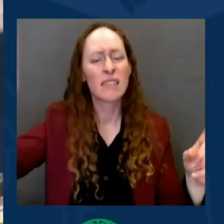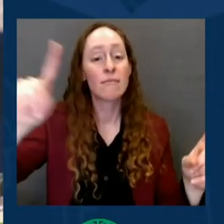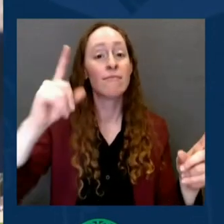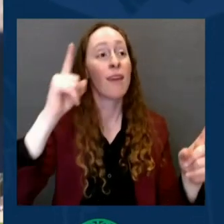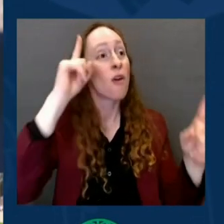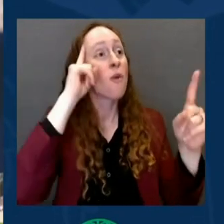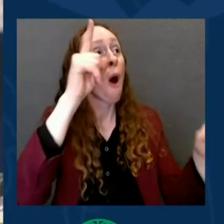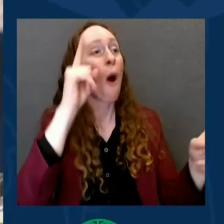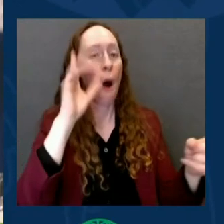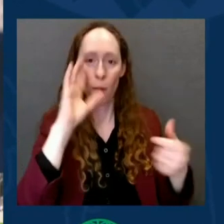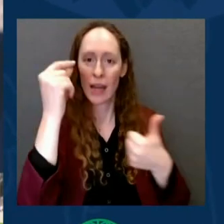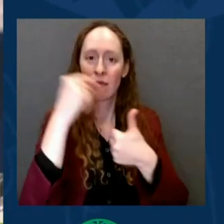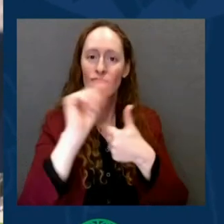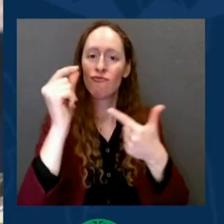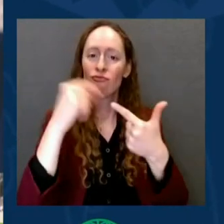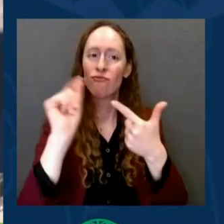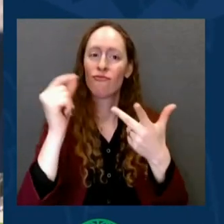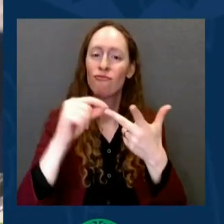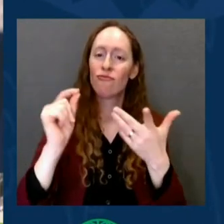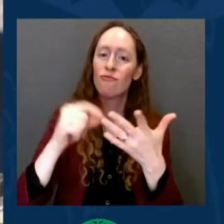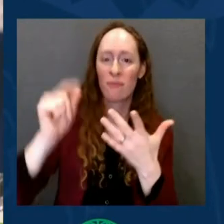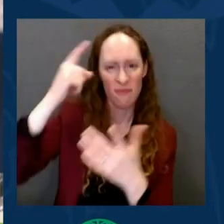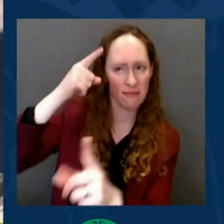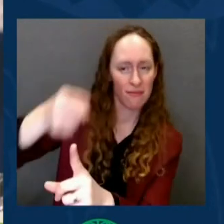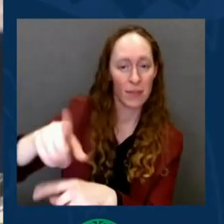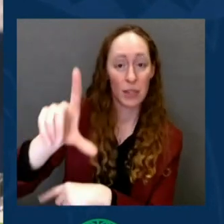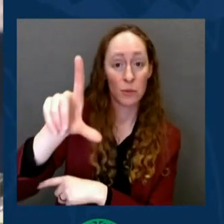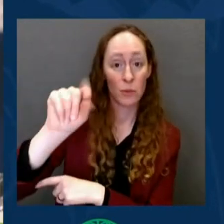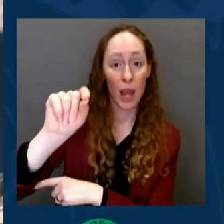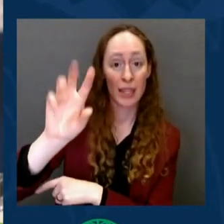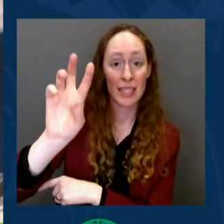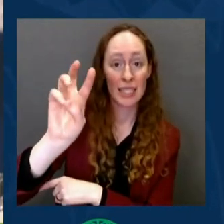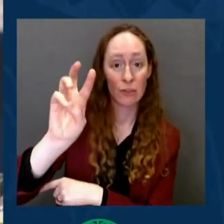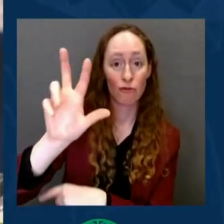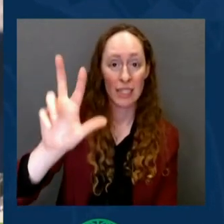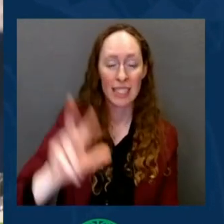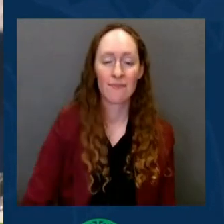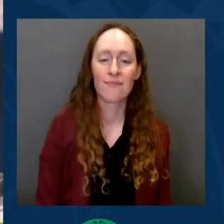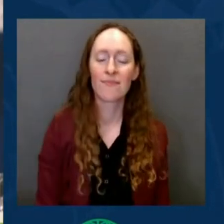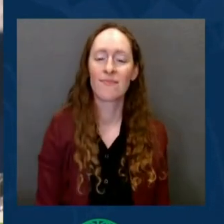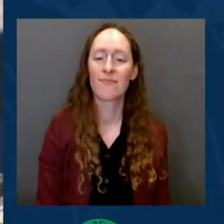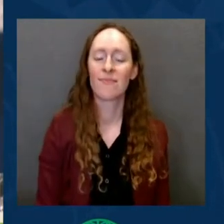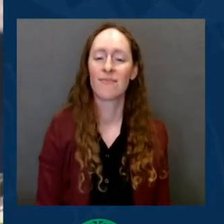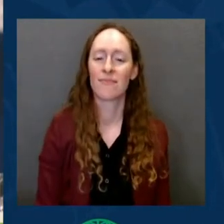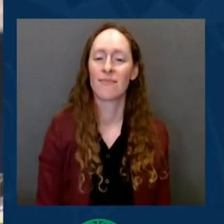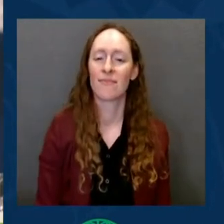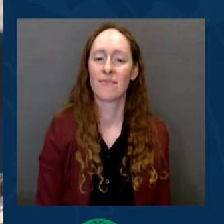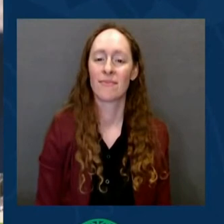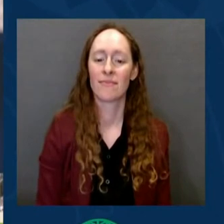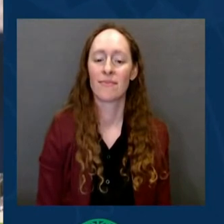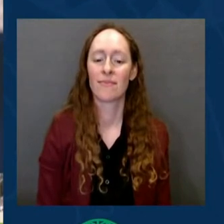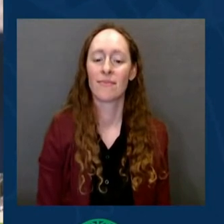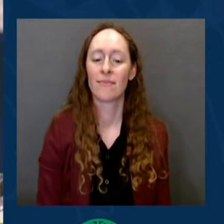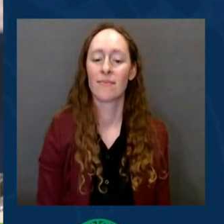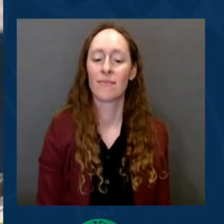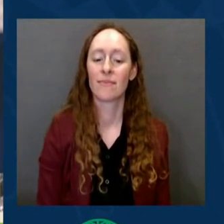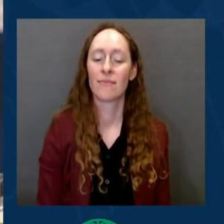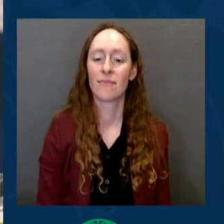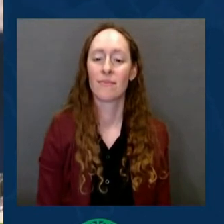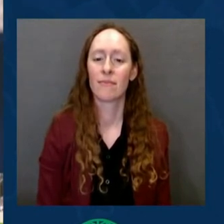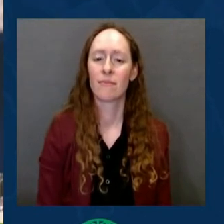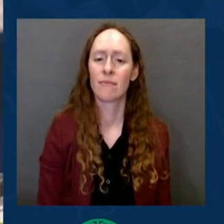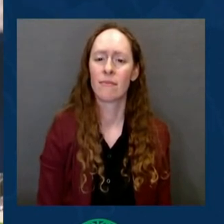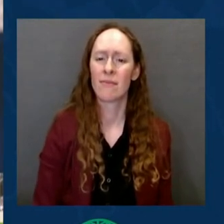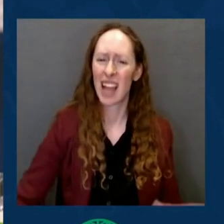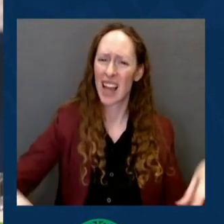2063. It will be this partnership that will be significant for our people. Thank you very much.